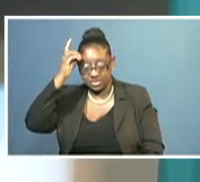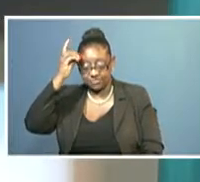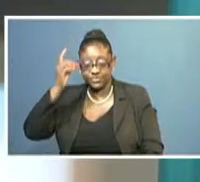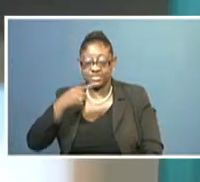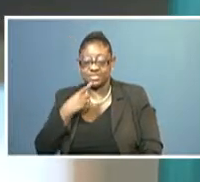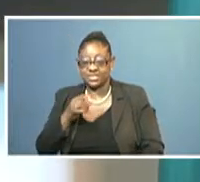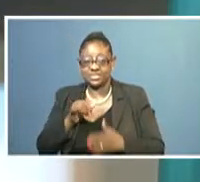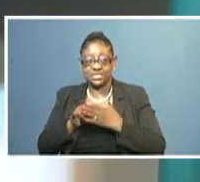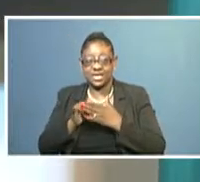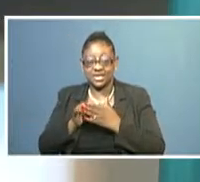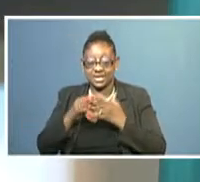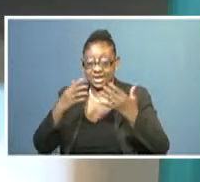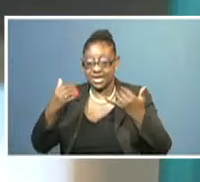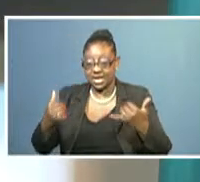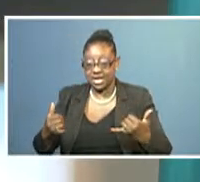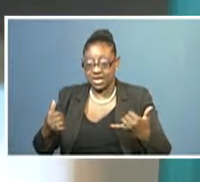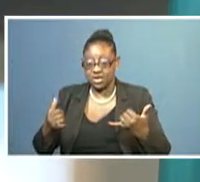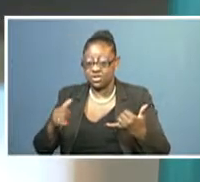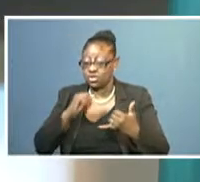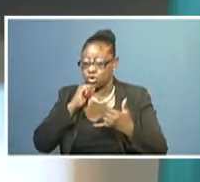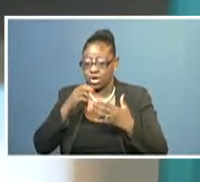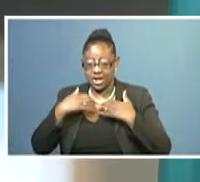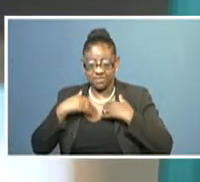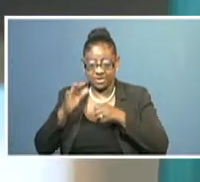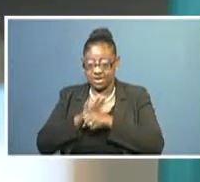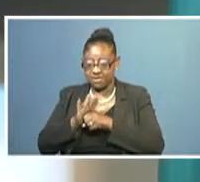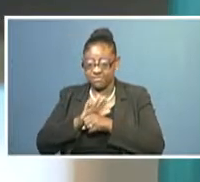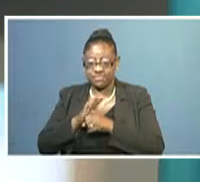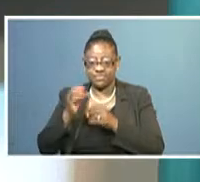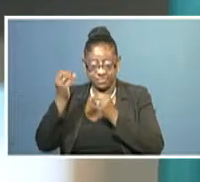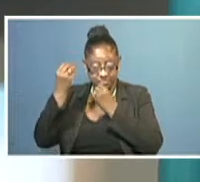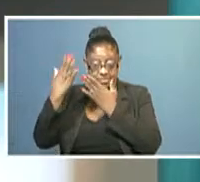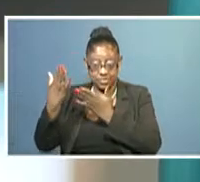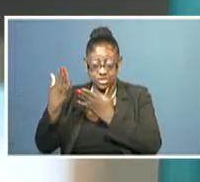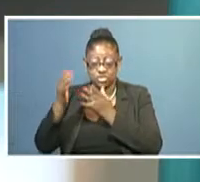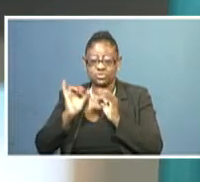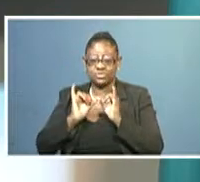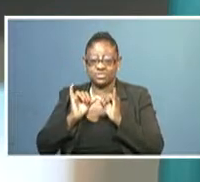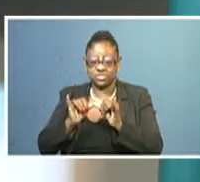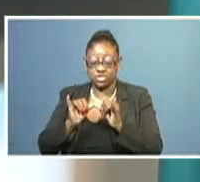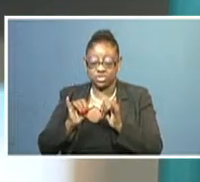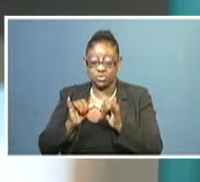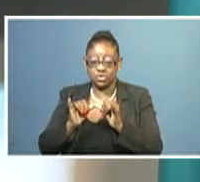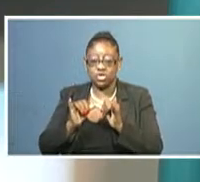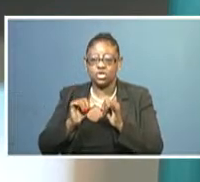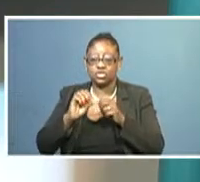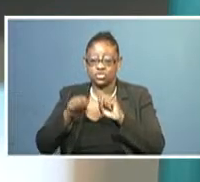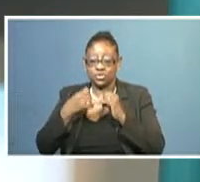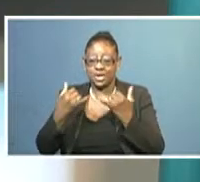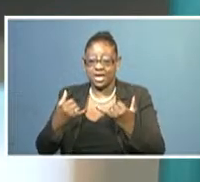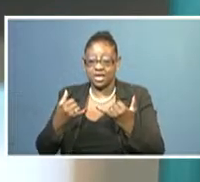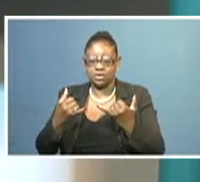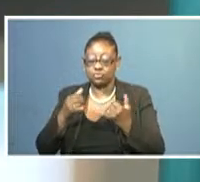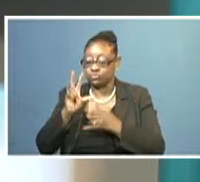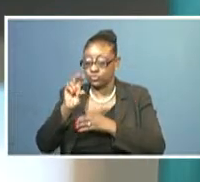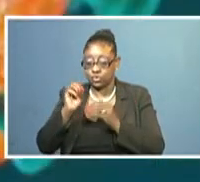means that the prosecution has insufficient evidence to proceed, and therefore the case is